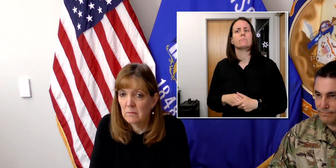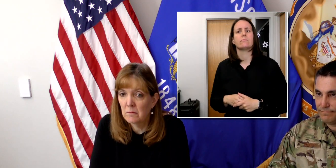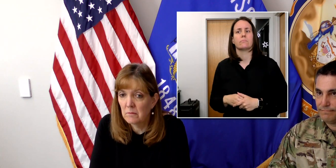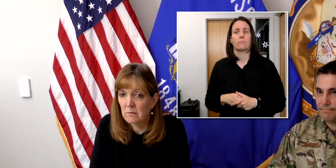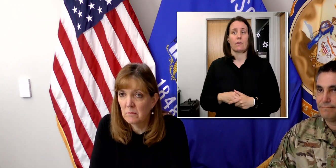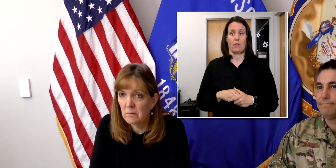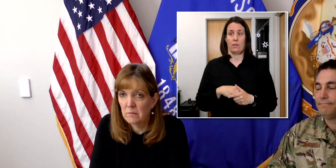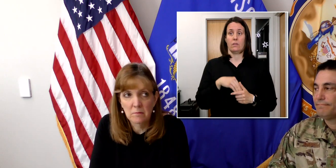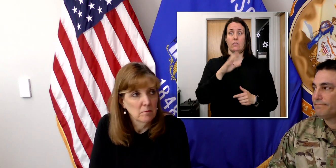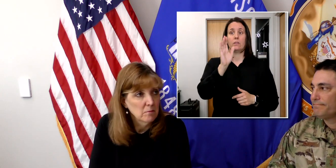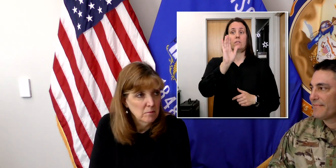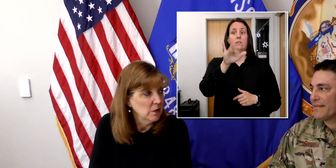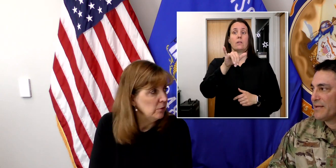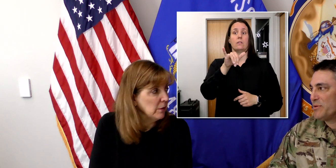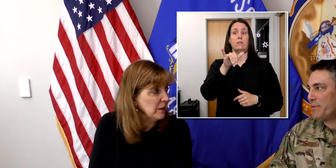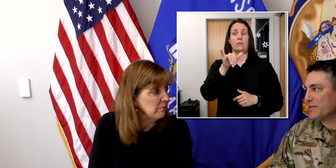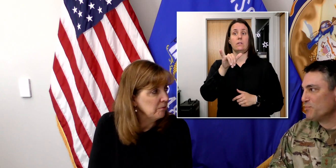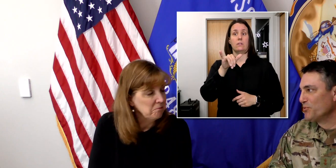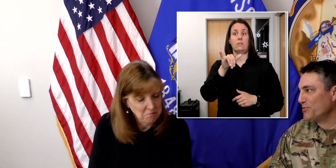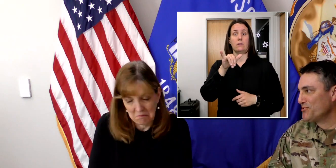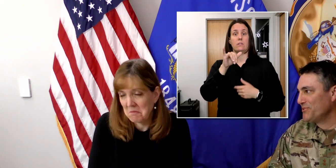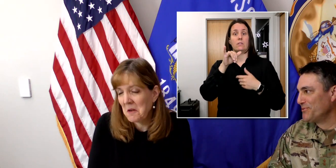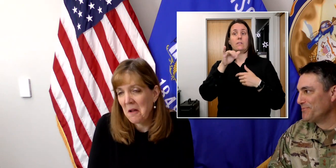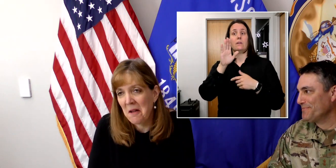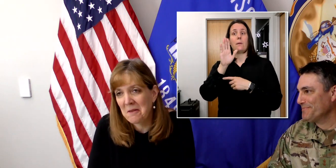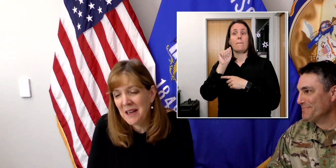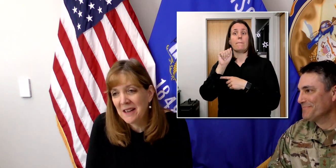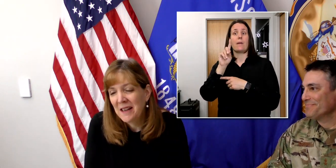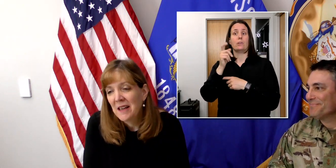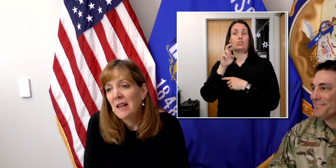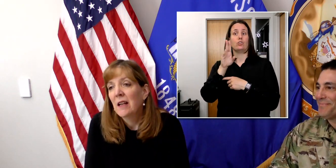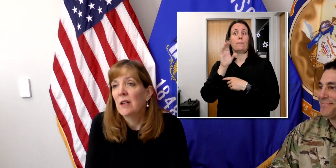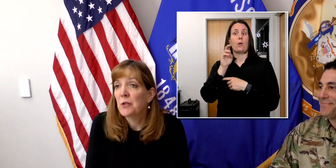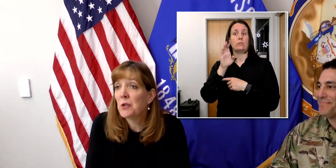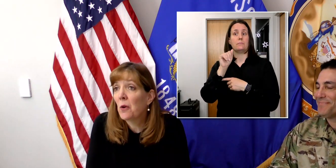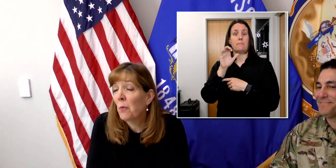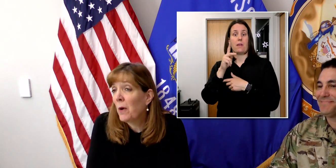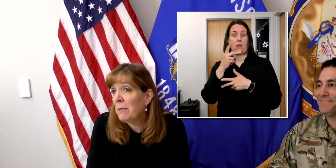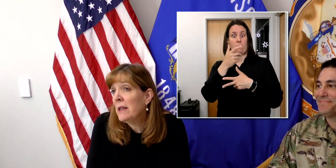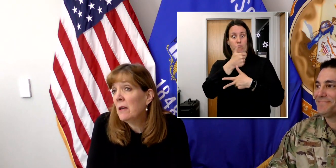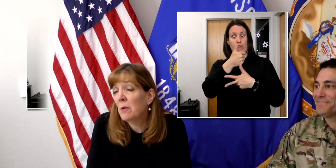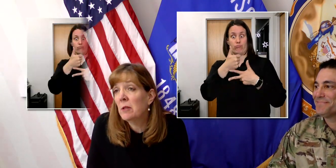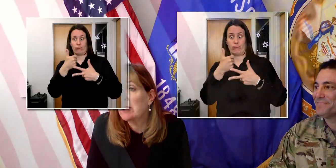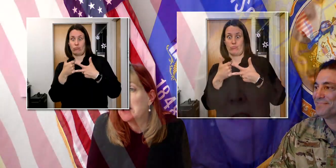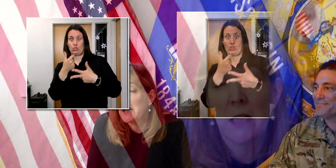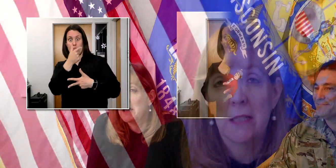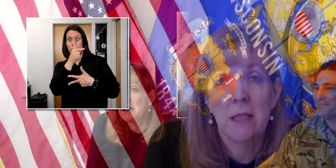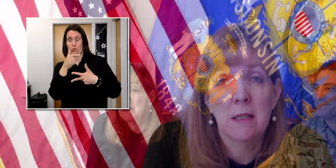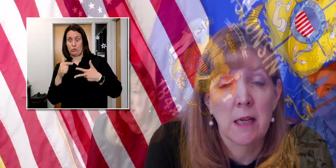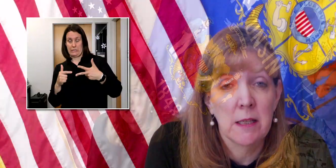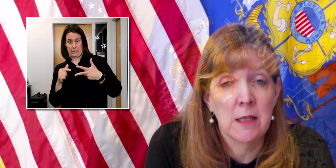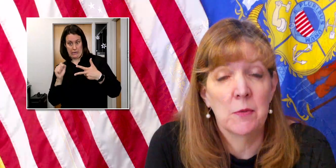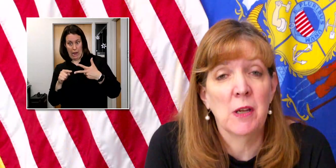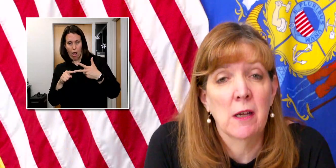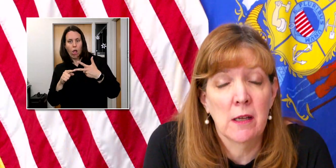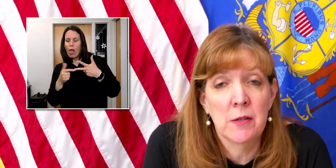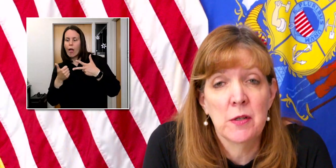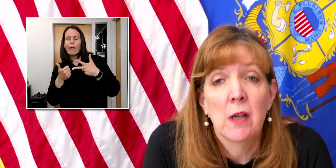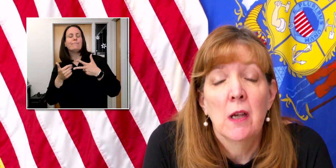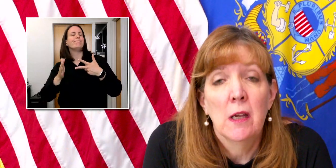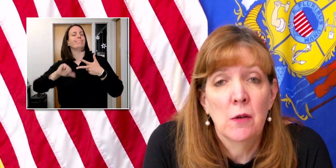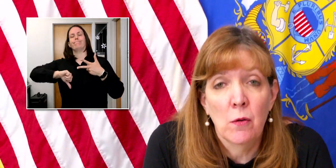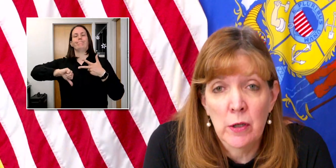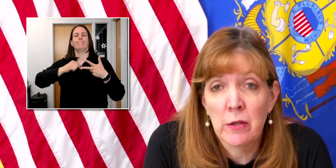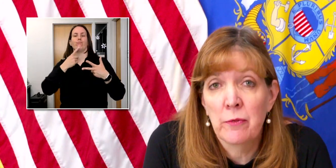you. I think I'm going to pass both of those to you. All right. So why we need community testing sites is